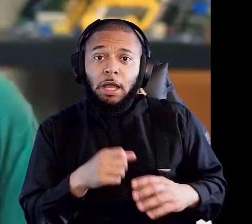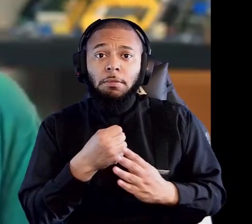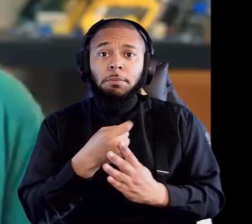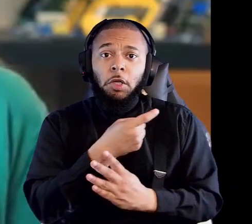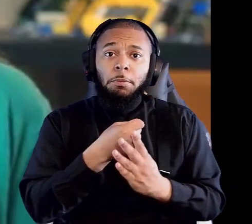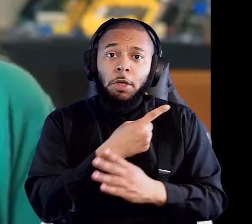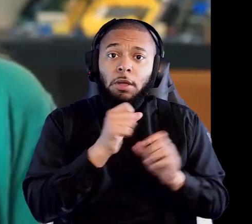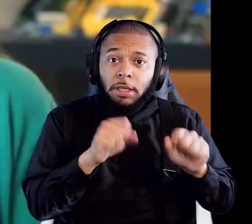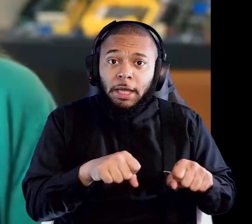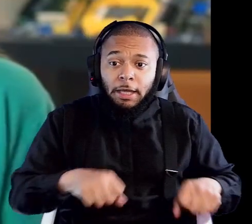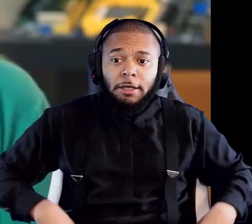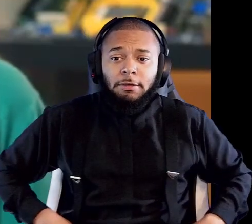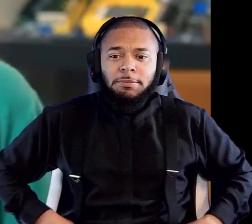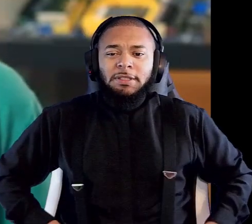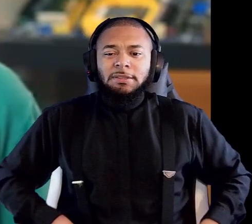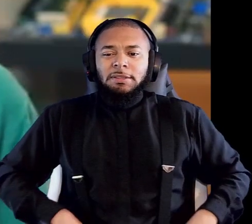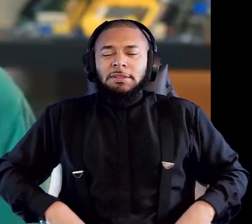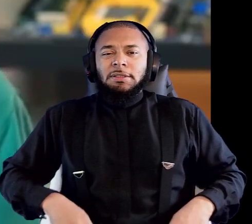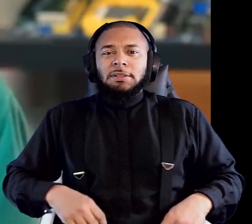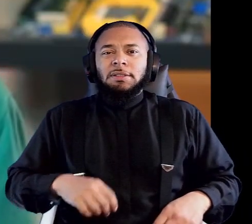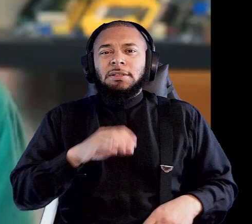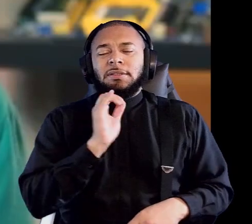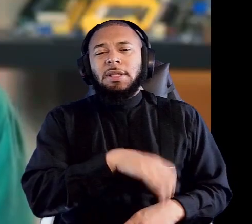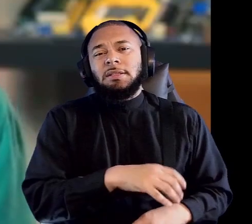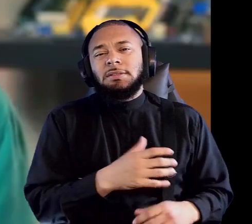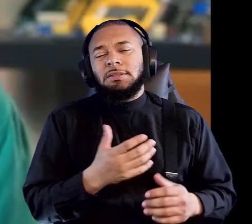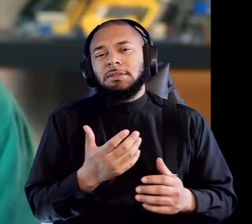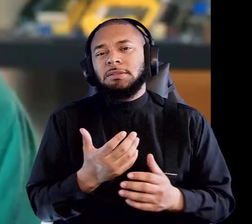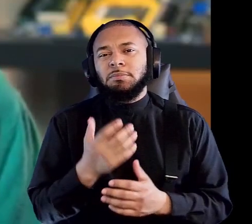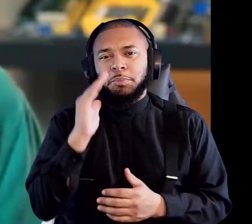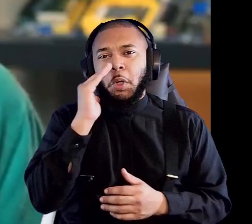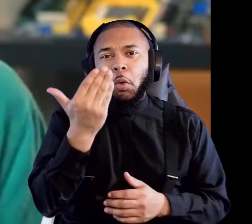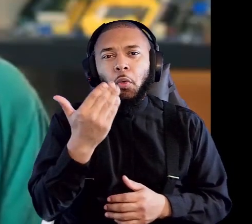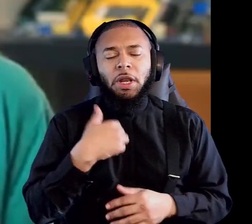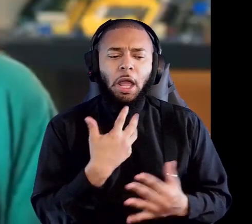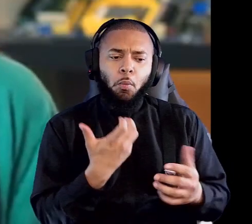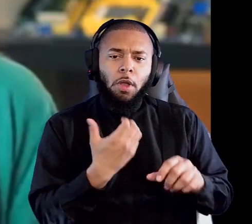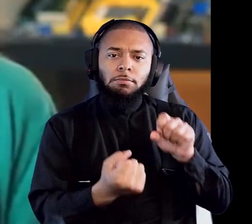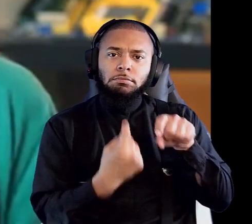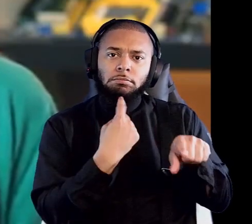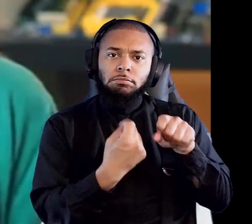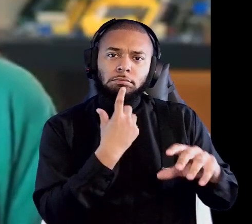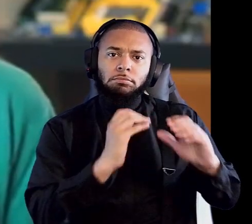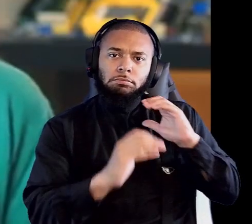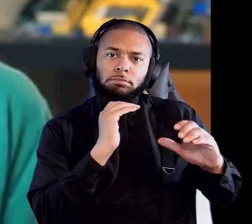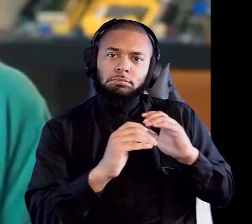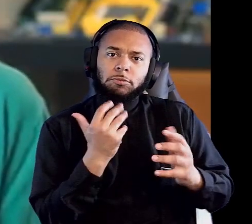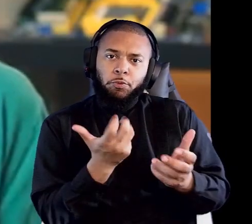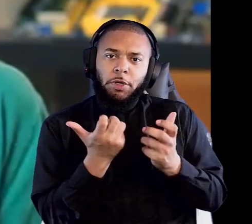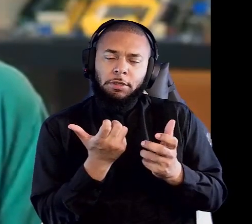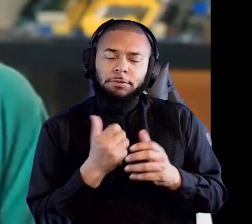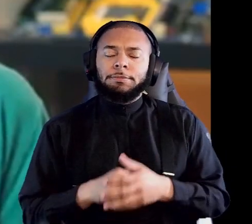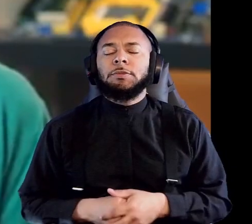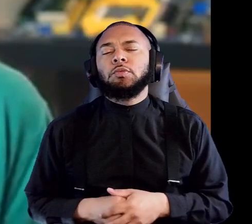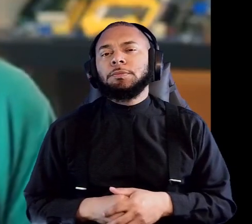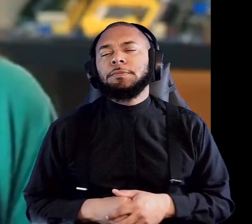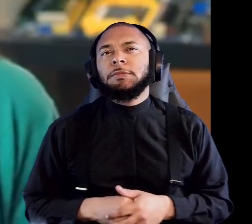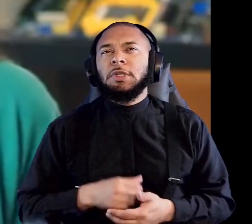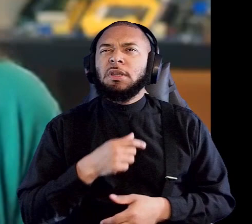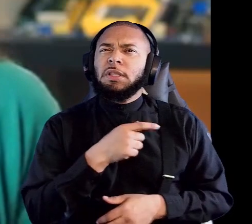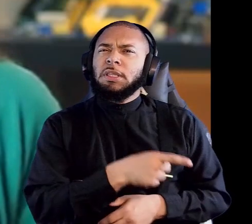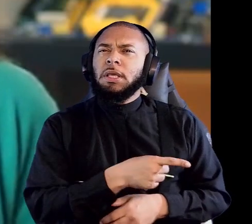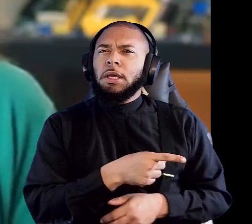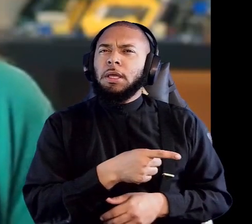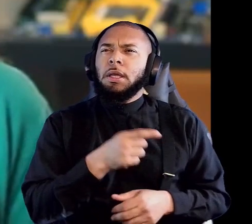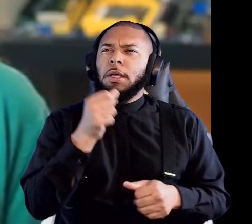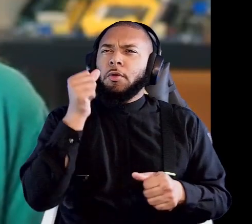that's one-sided. Like, I want more of a two-way street when I'm having a conversation. But how do I get my computer to remember